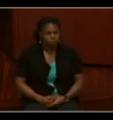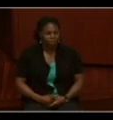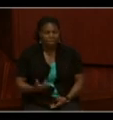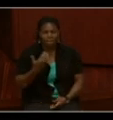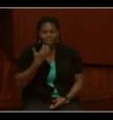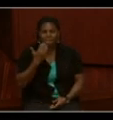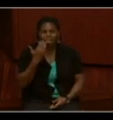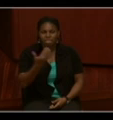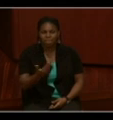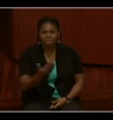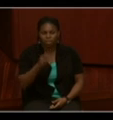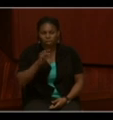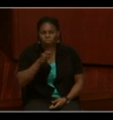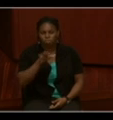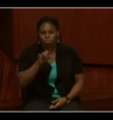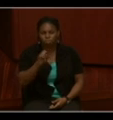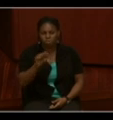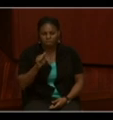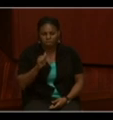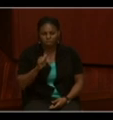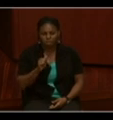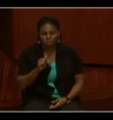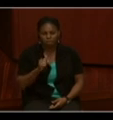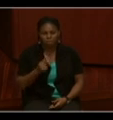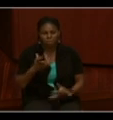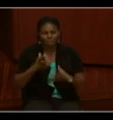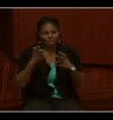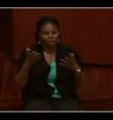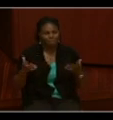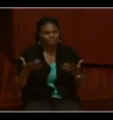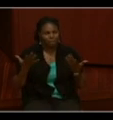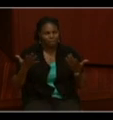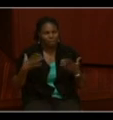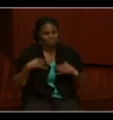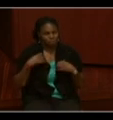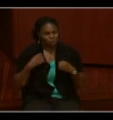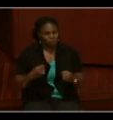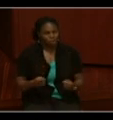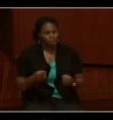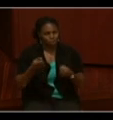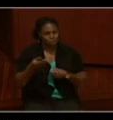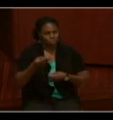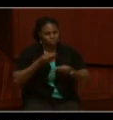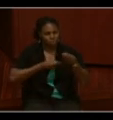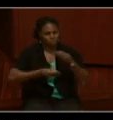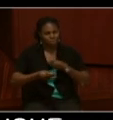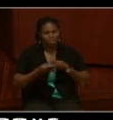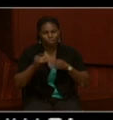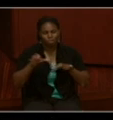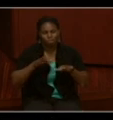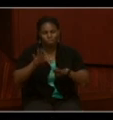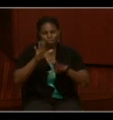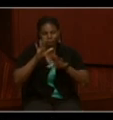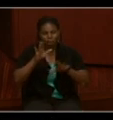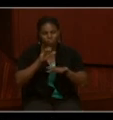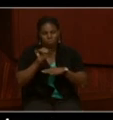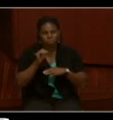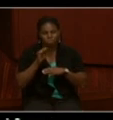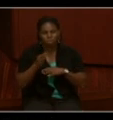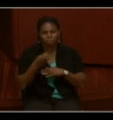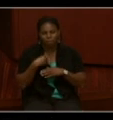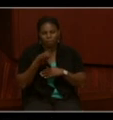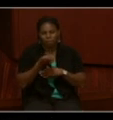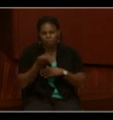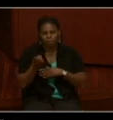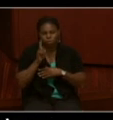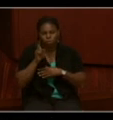Thank you so much, Marisa. It takes a lot of courage to step into shoes at the last minute, and you did a fabulous job. We have a few